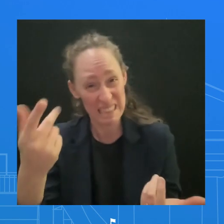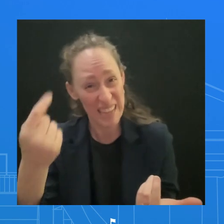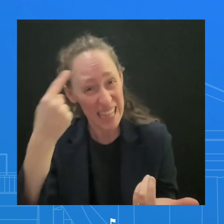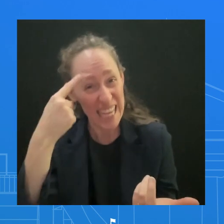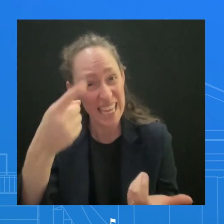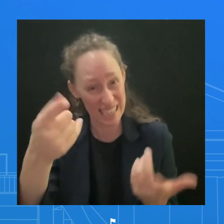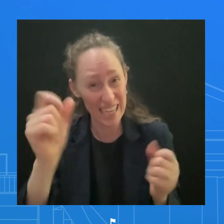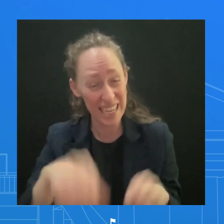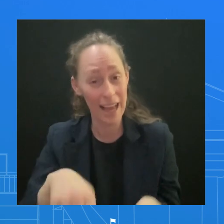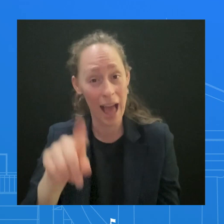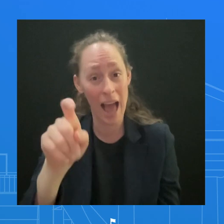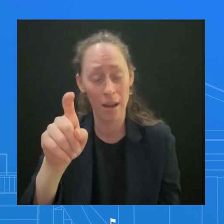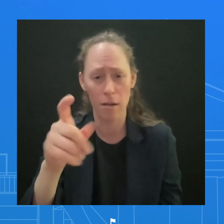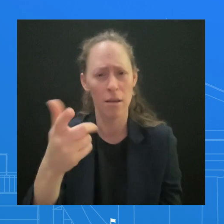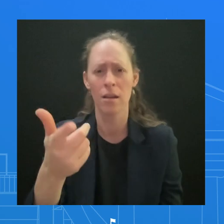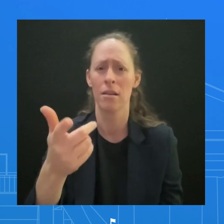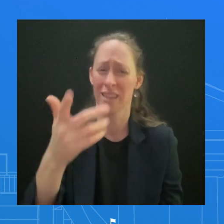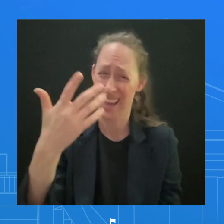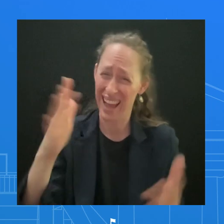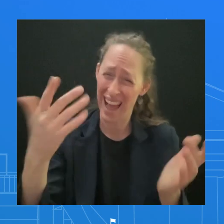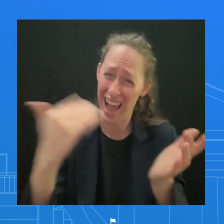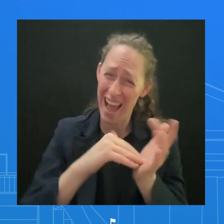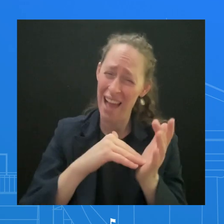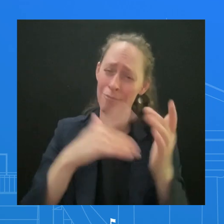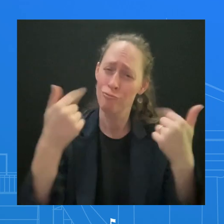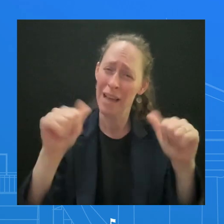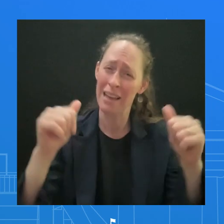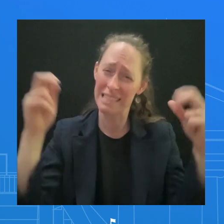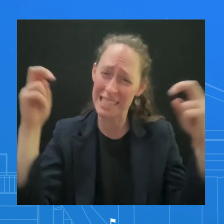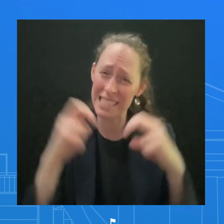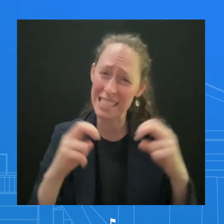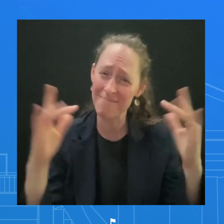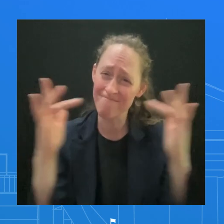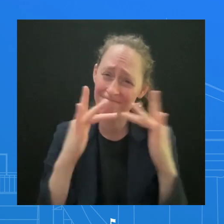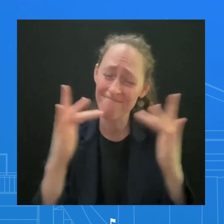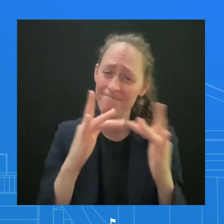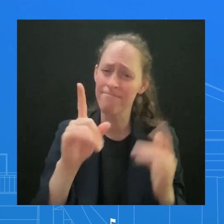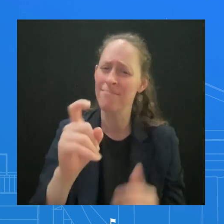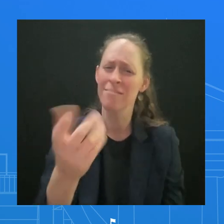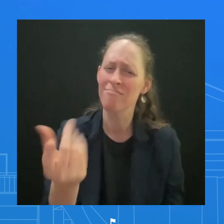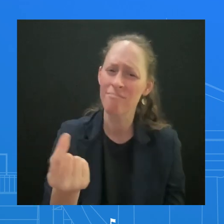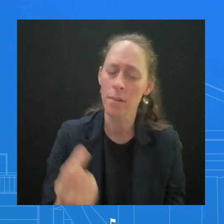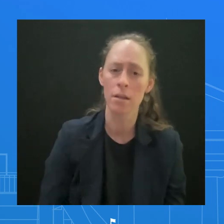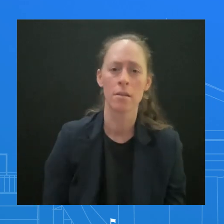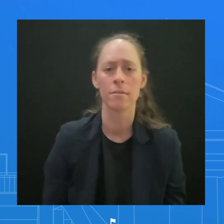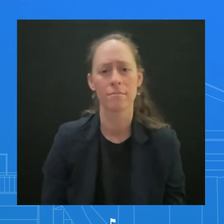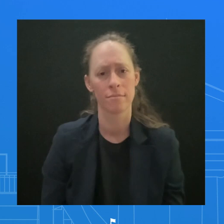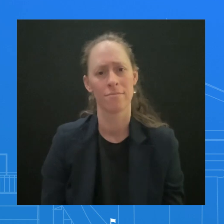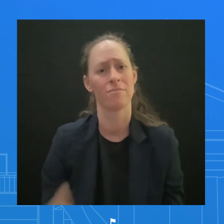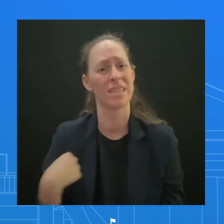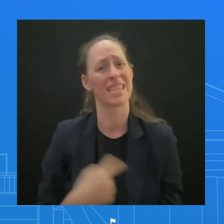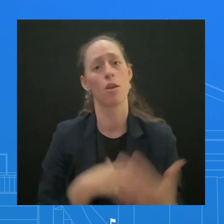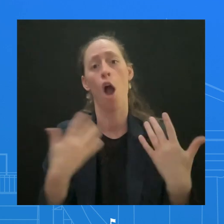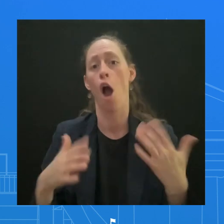Israeli and the Palestinians. Why? And I have another question. We have been engaging both sides. And when the president visited last summer,